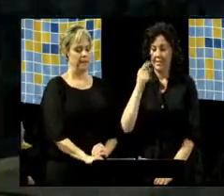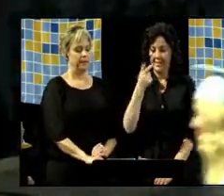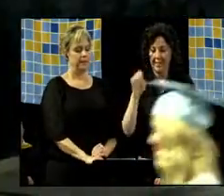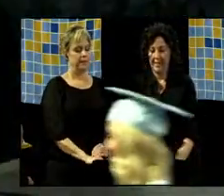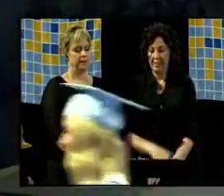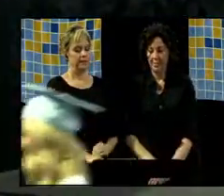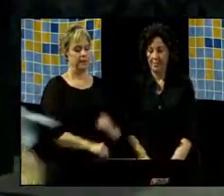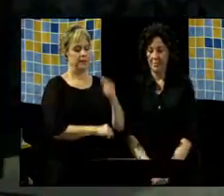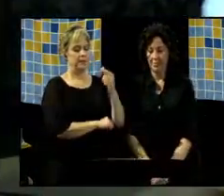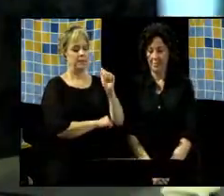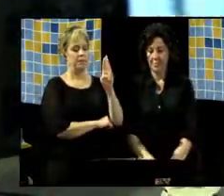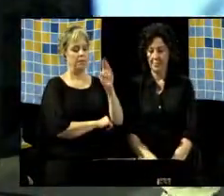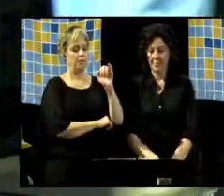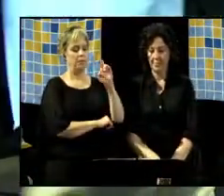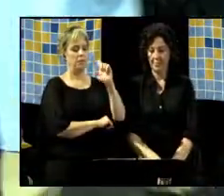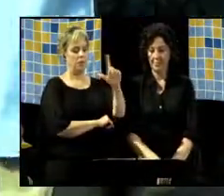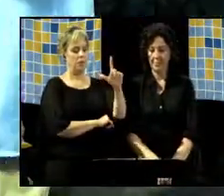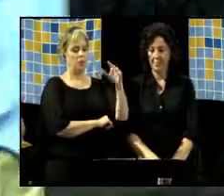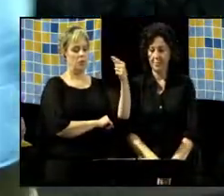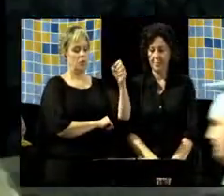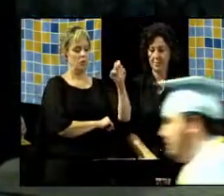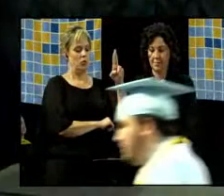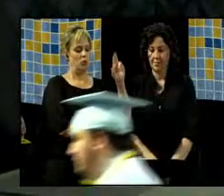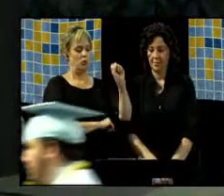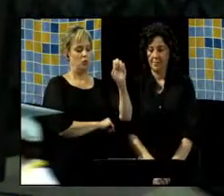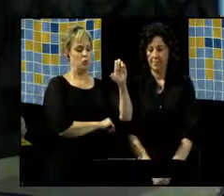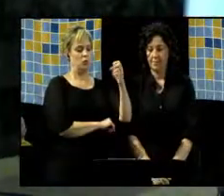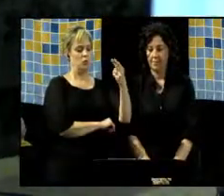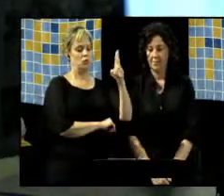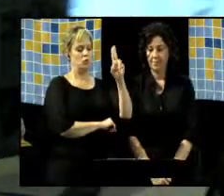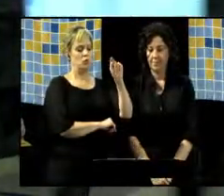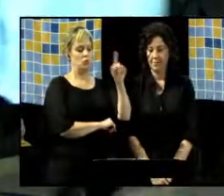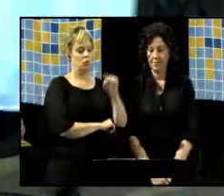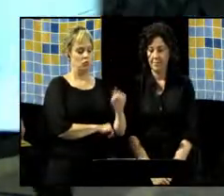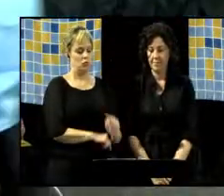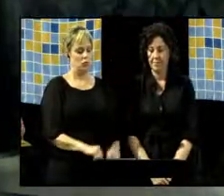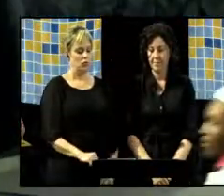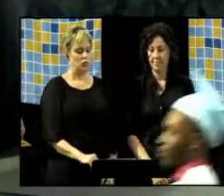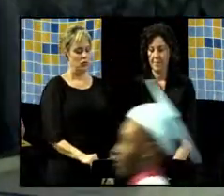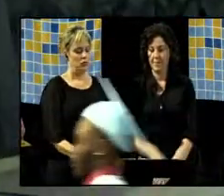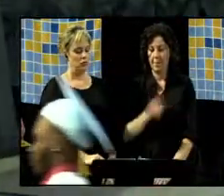Gabriel Lon Gershutz. Mia Amelia Gonzalez.